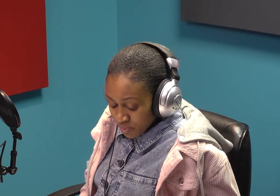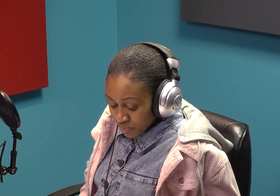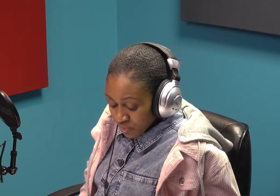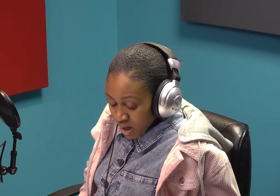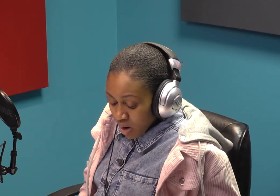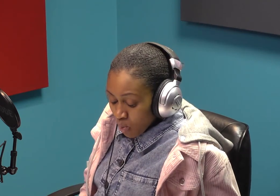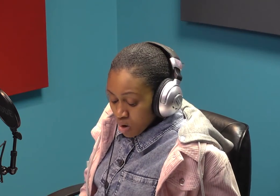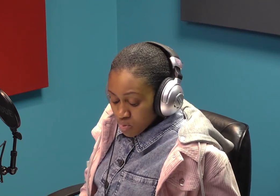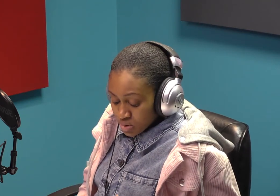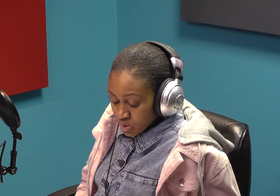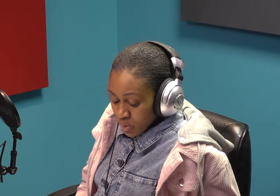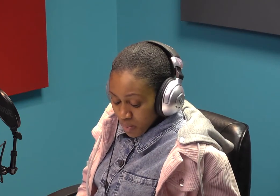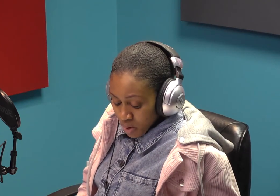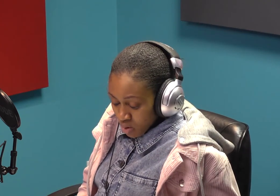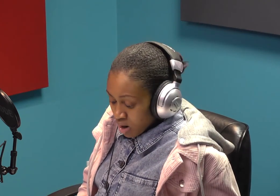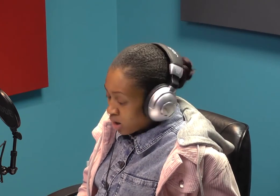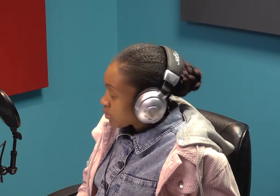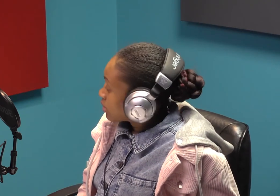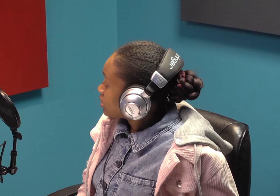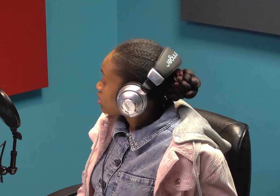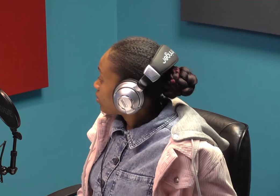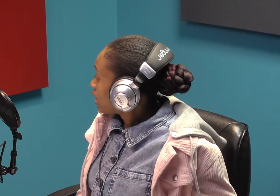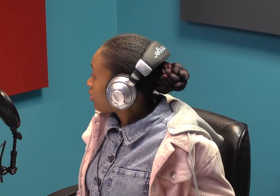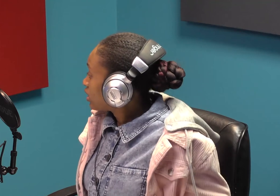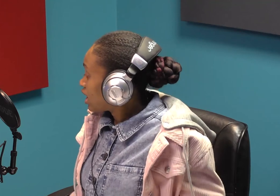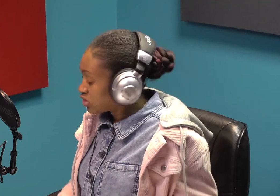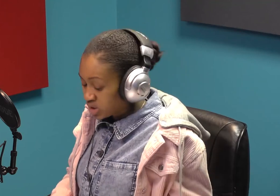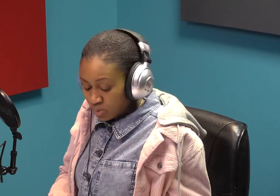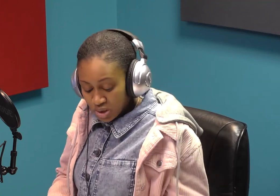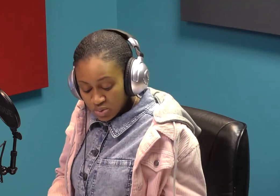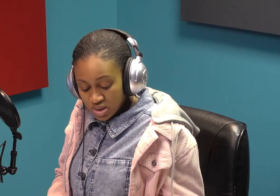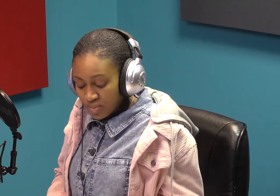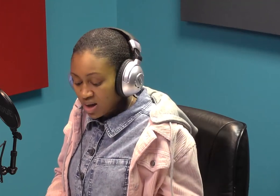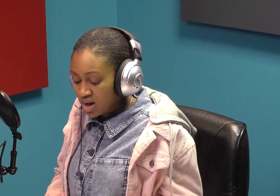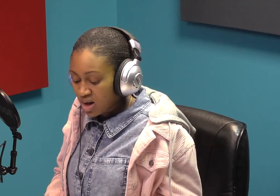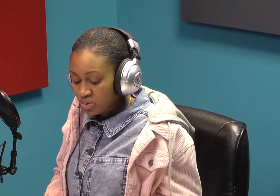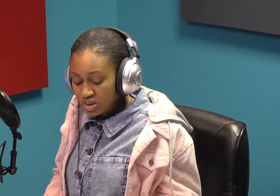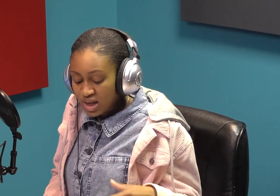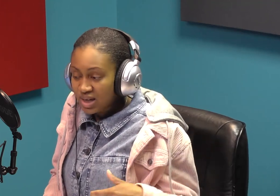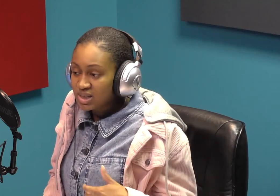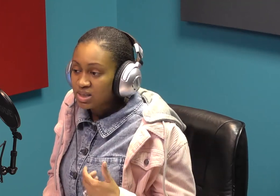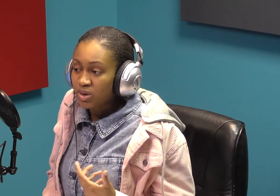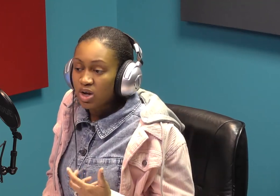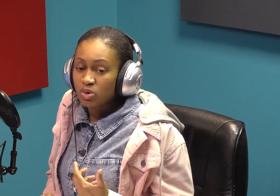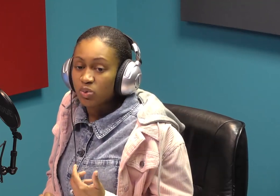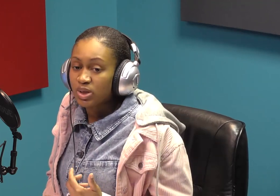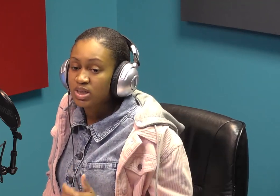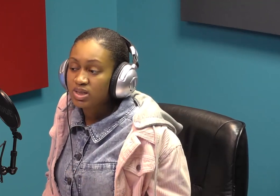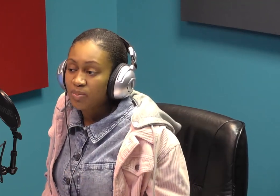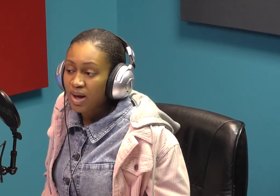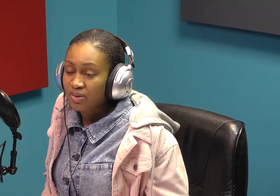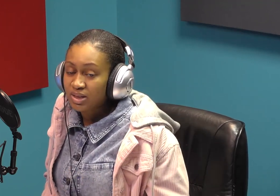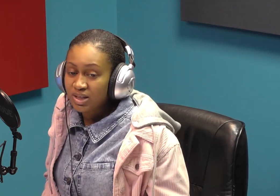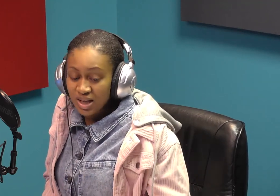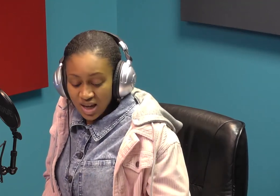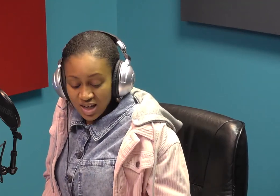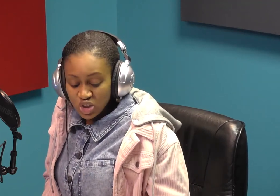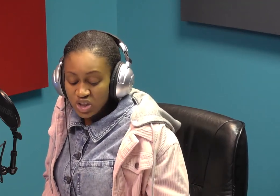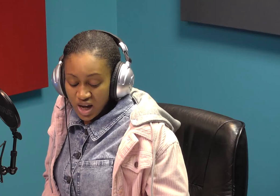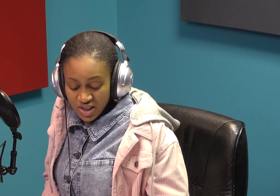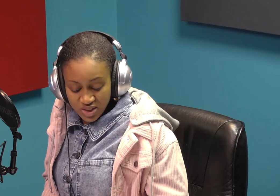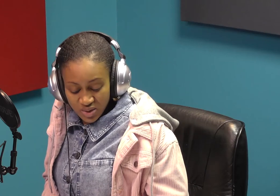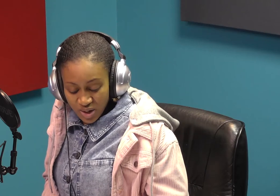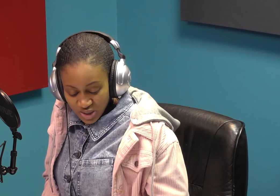people, World War II and Pearl Harbor. And Mr. Mann will now share with you some other things, some characteristics about the